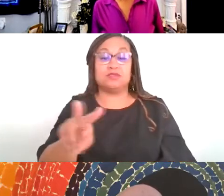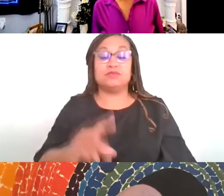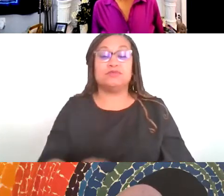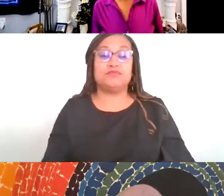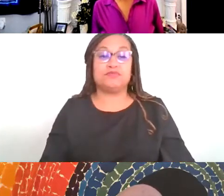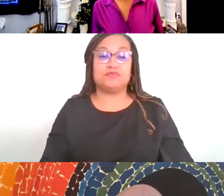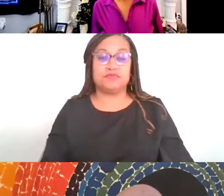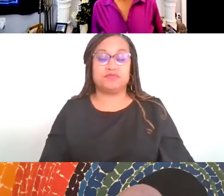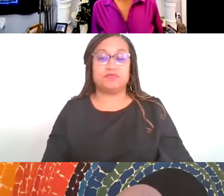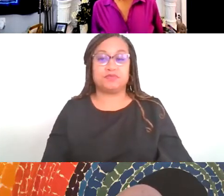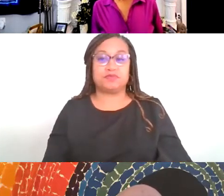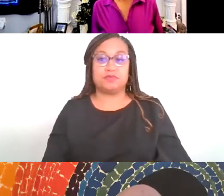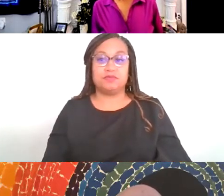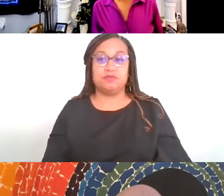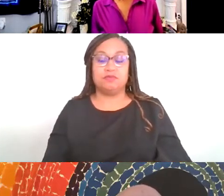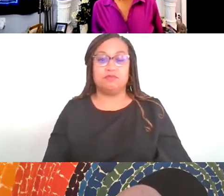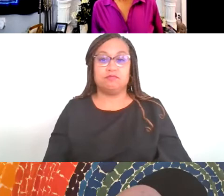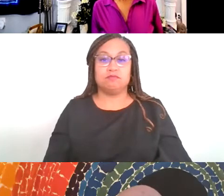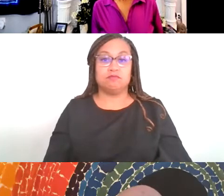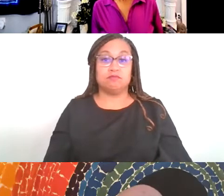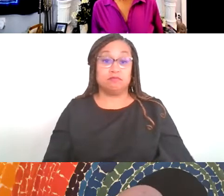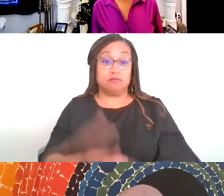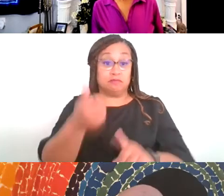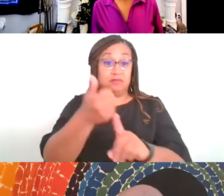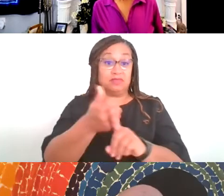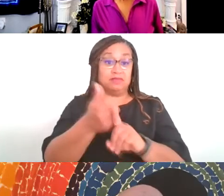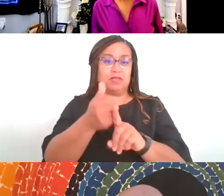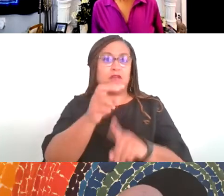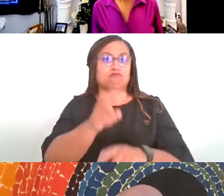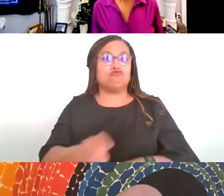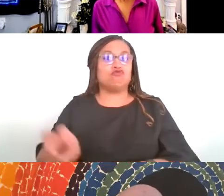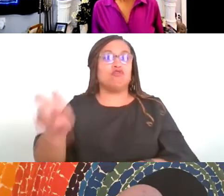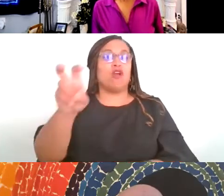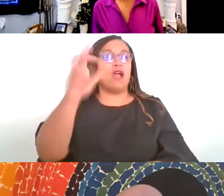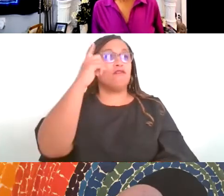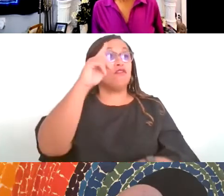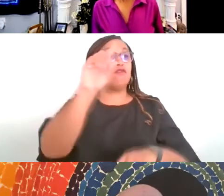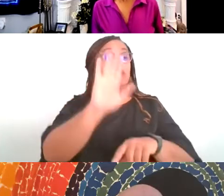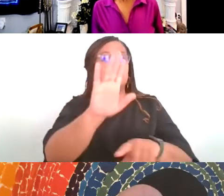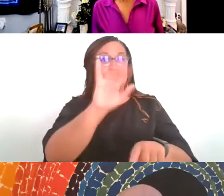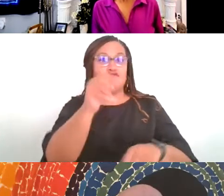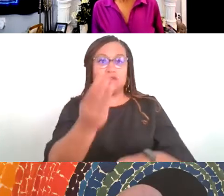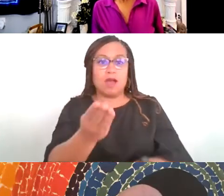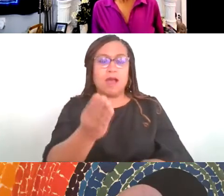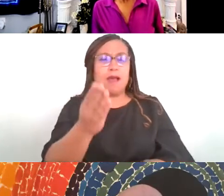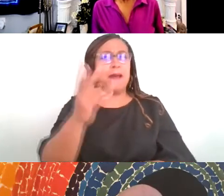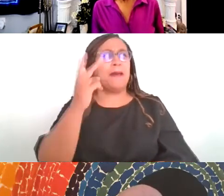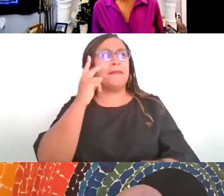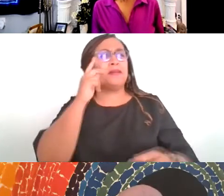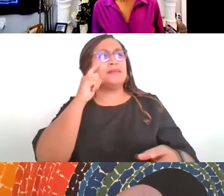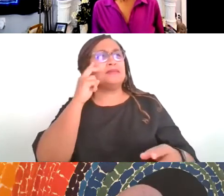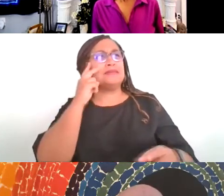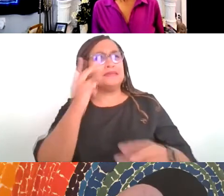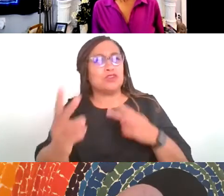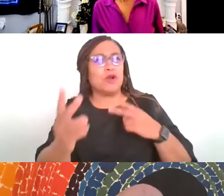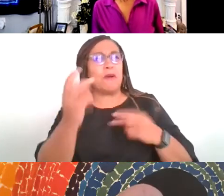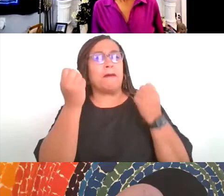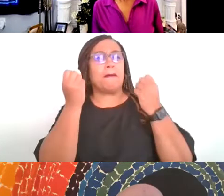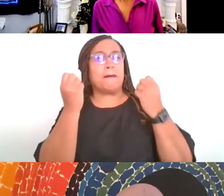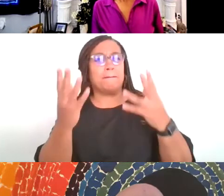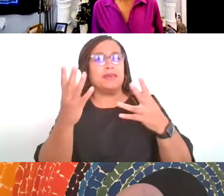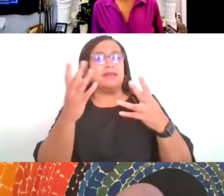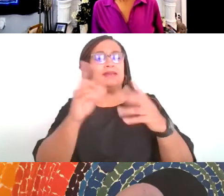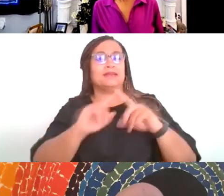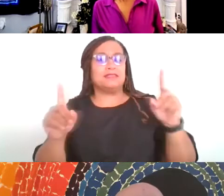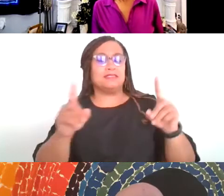Having been traveling for his job, he saw many religious science churches at different